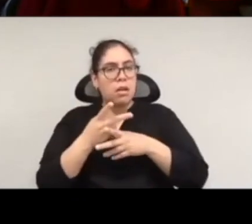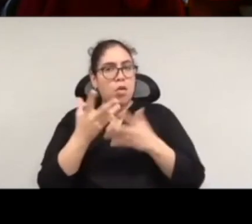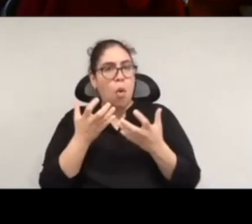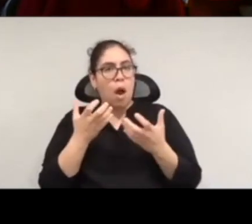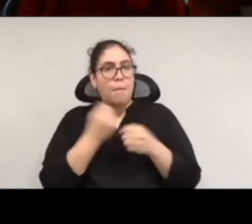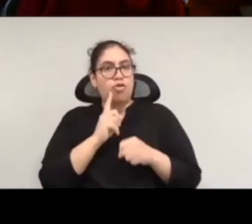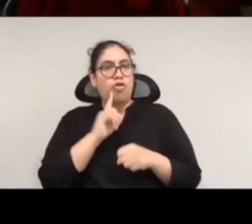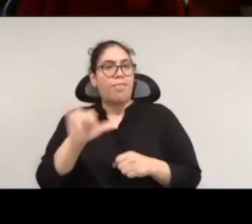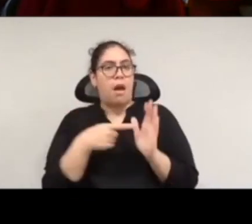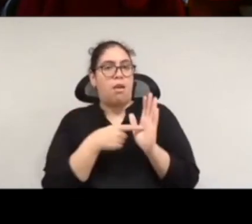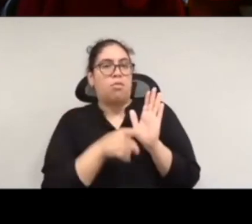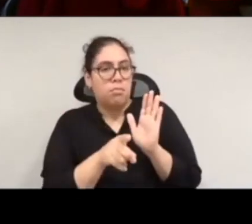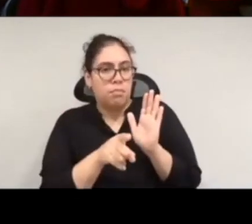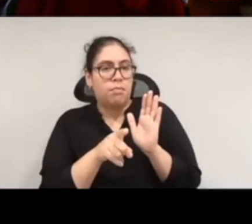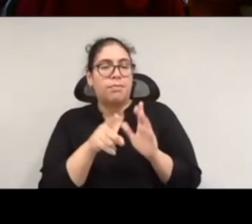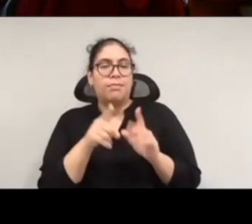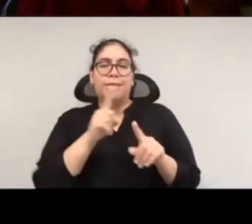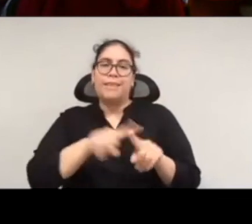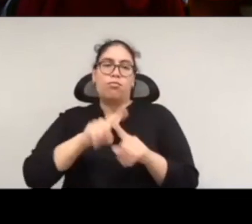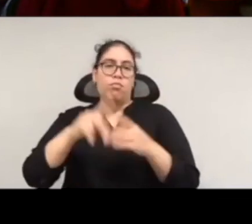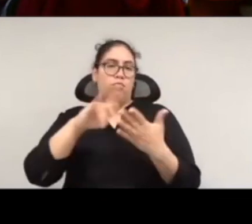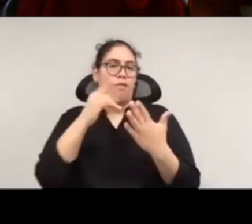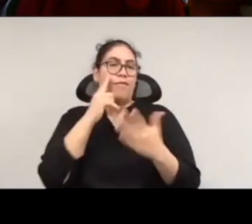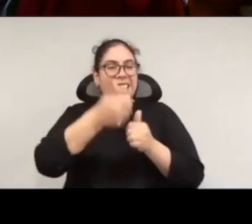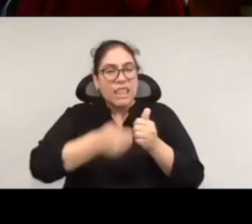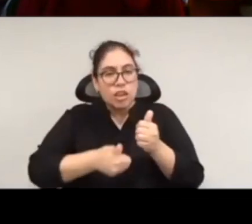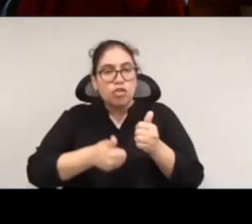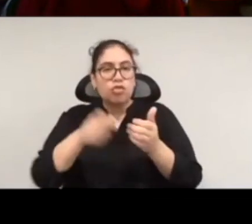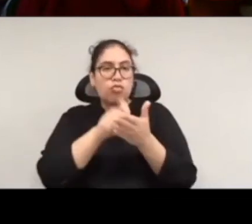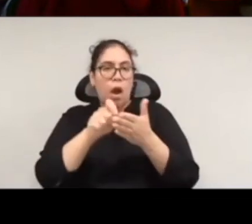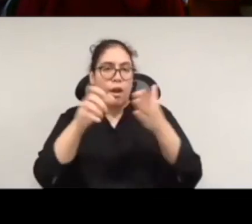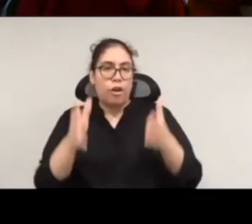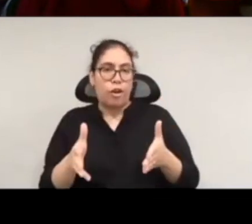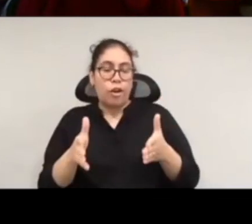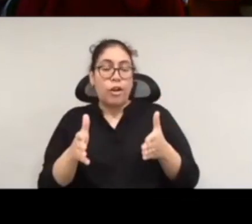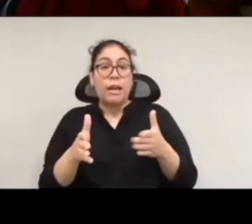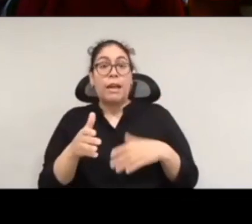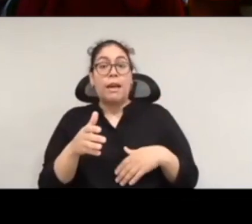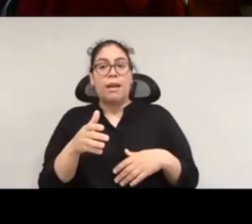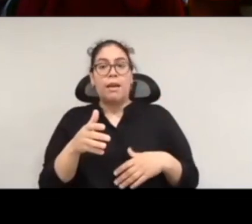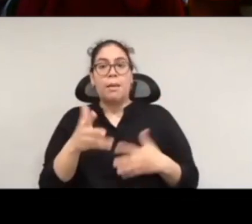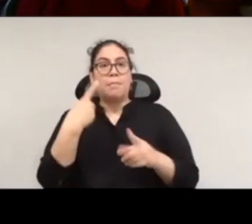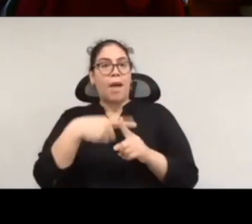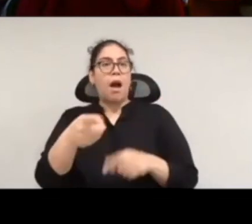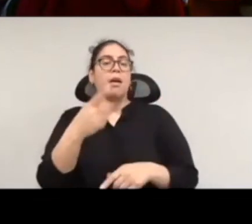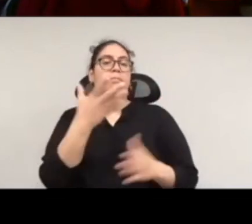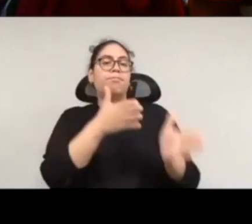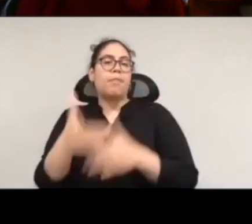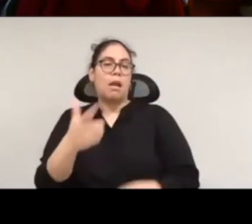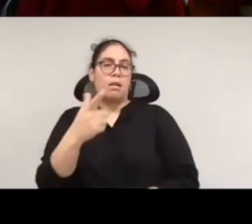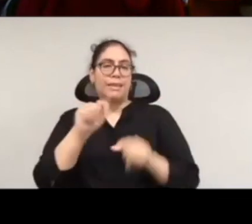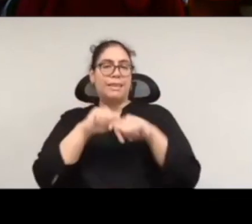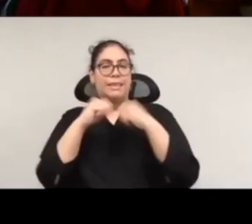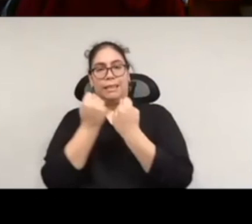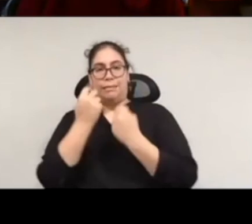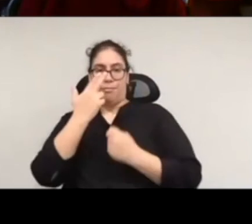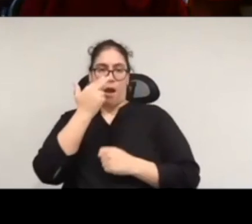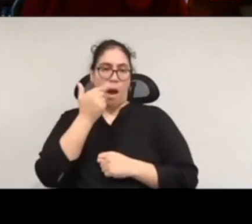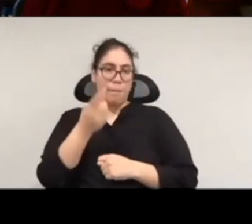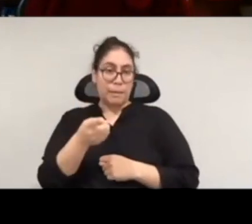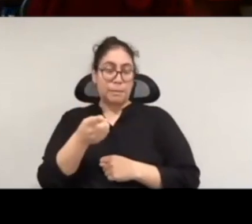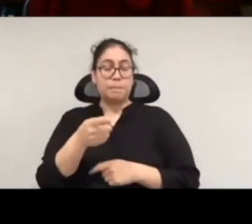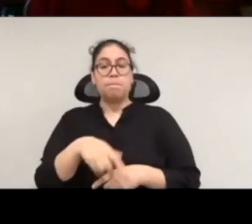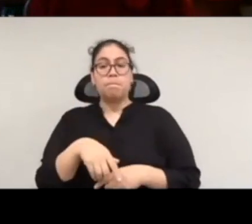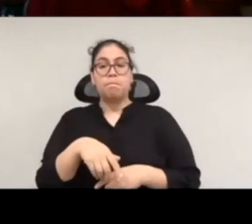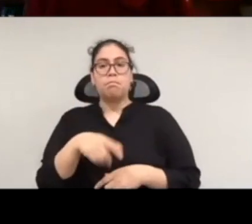project and it's different with every writer. And then going to the sort of like teen comedy voicing question, to write a slight comedic